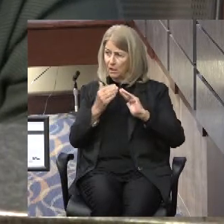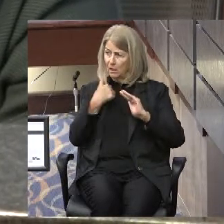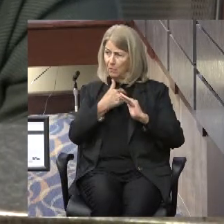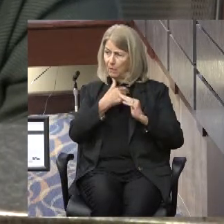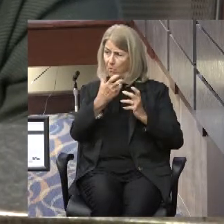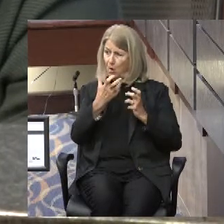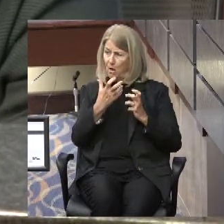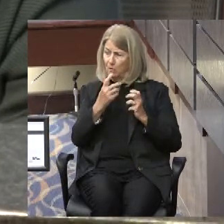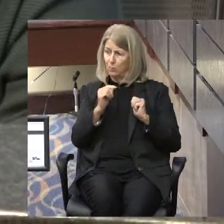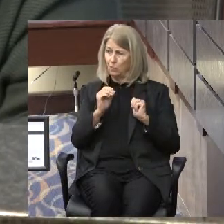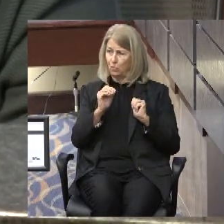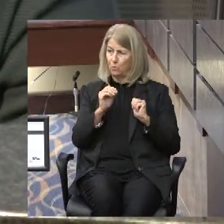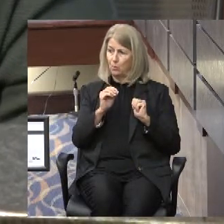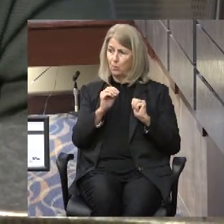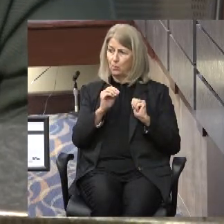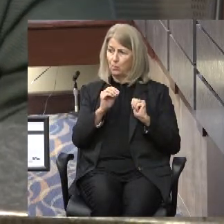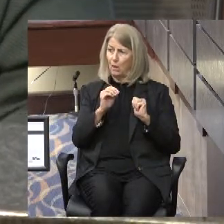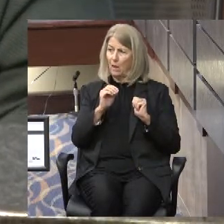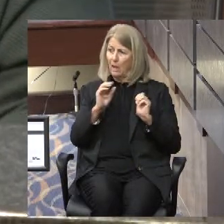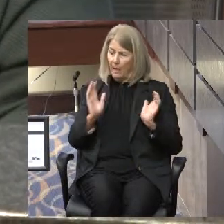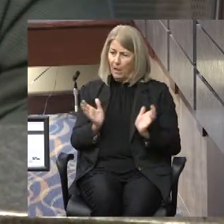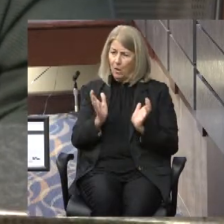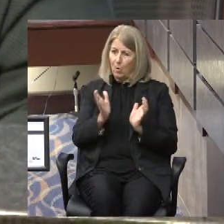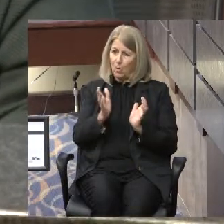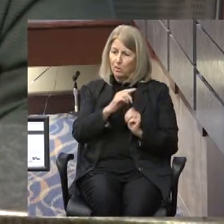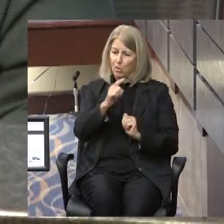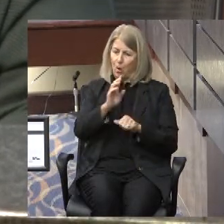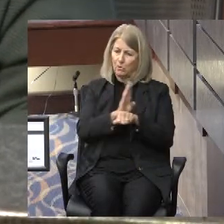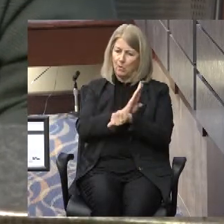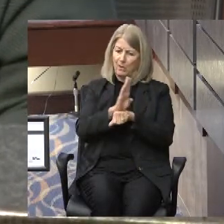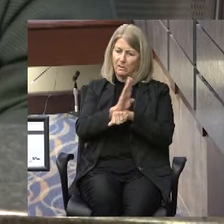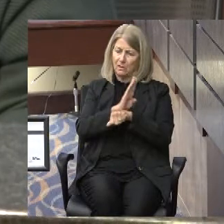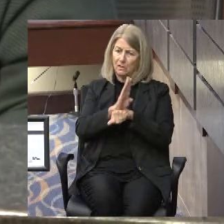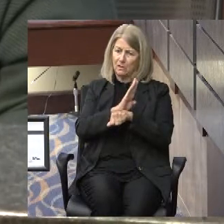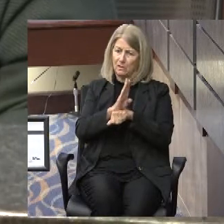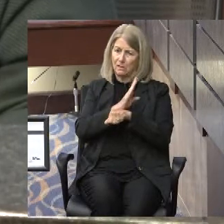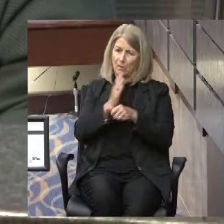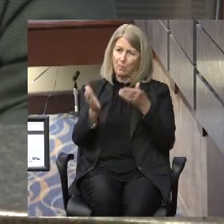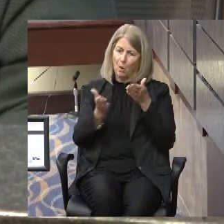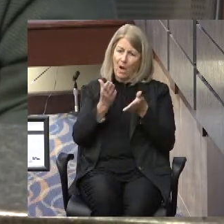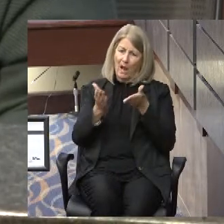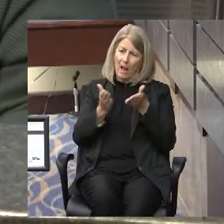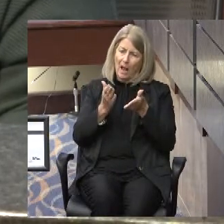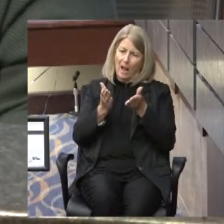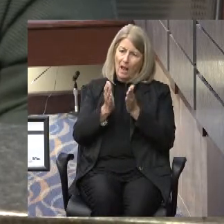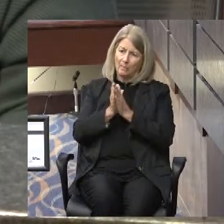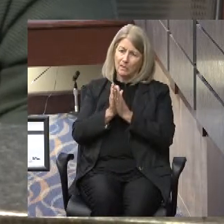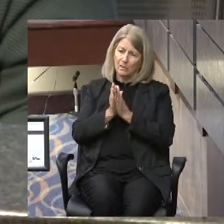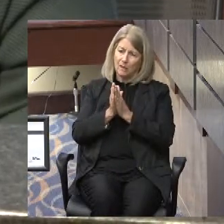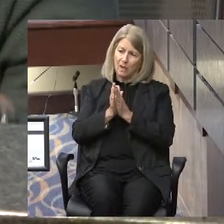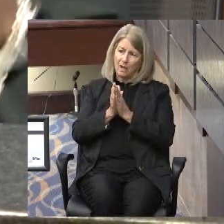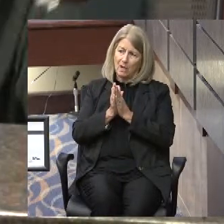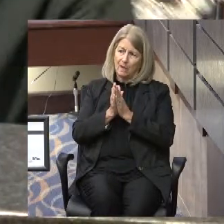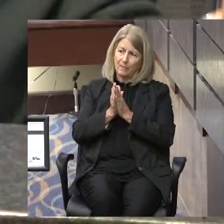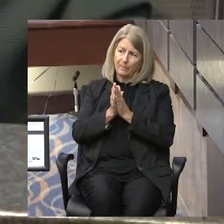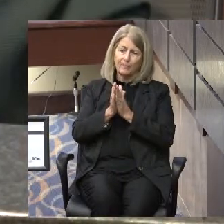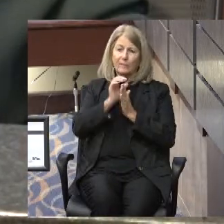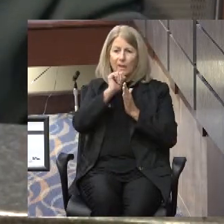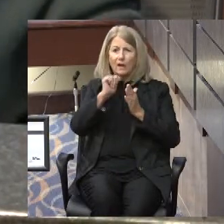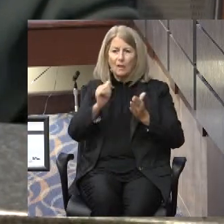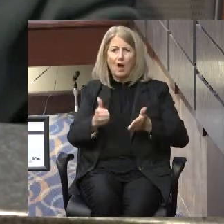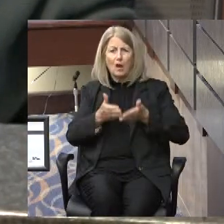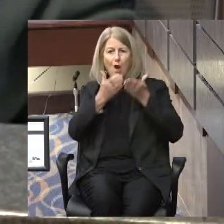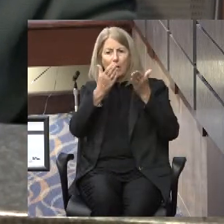to encourage those businesses and perhaps, not offer up